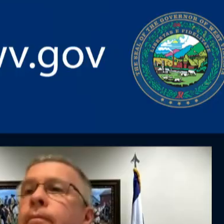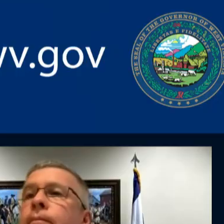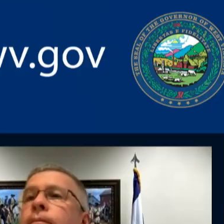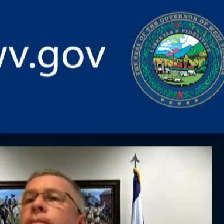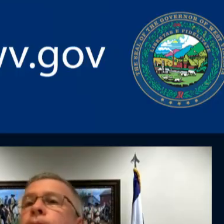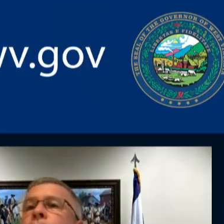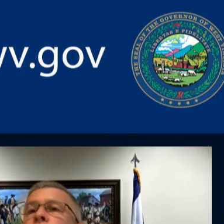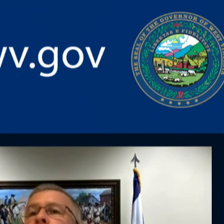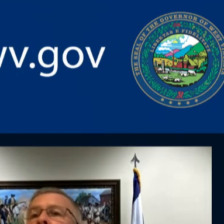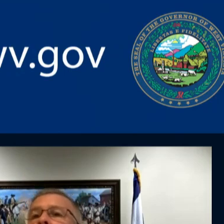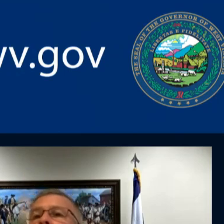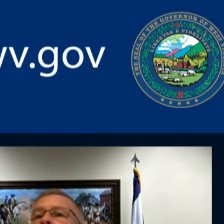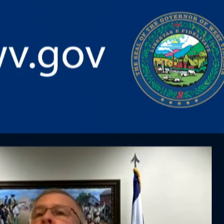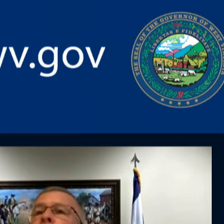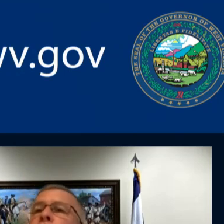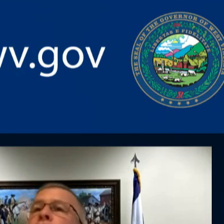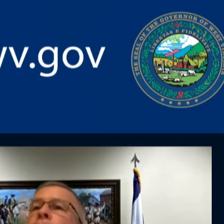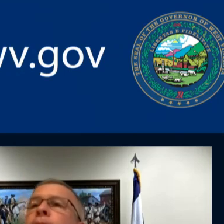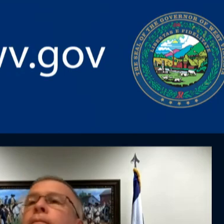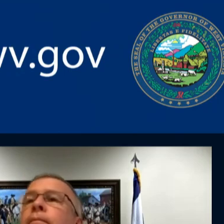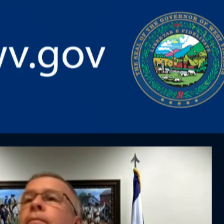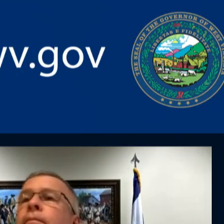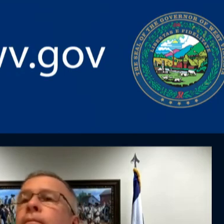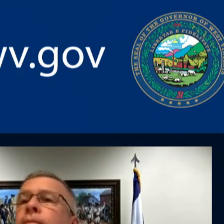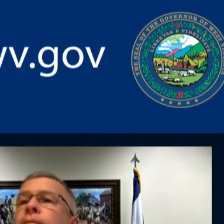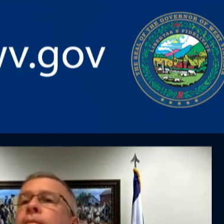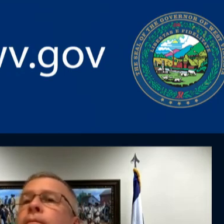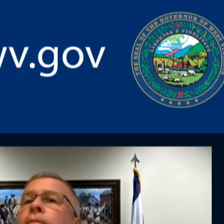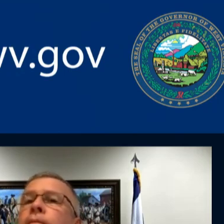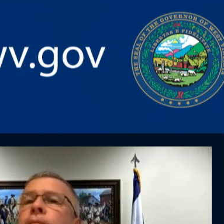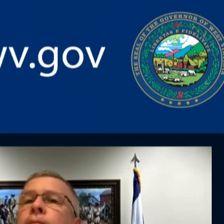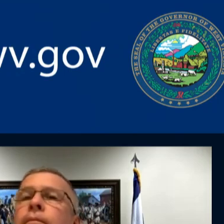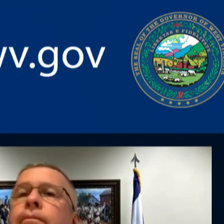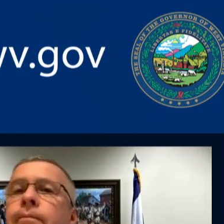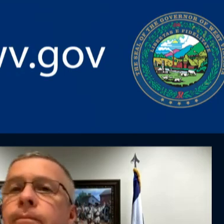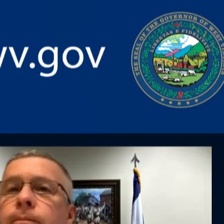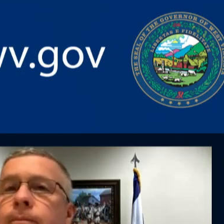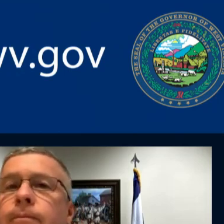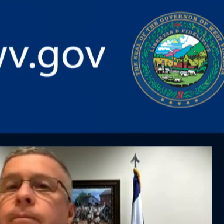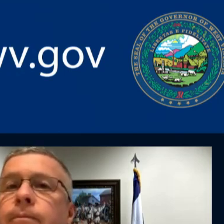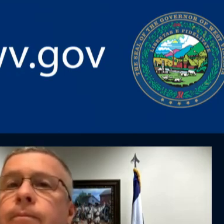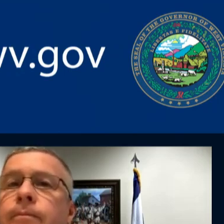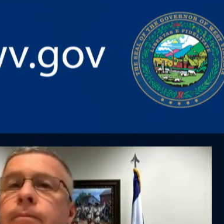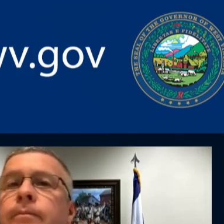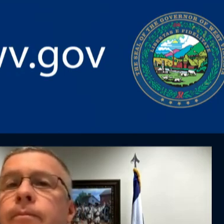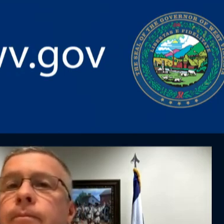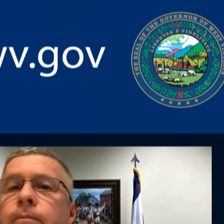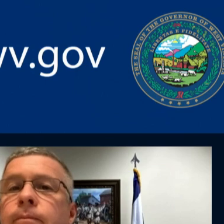All right, thank you, Charles. Looks like we have time for one more question. We'll go to Taylor Stuck with the Herald-Dispatch.